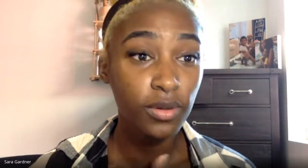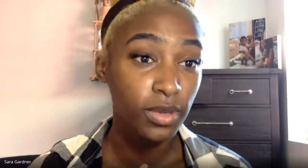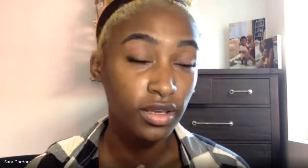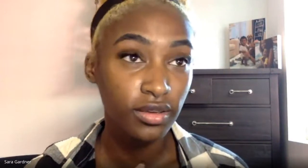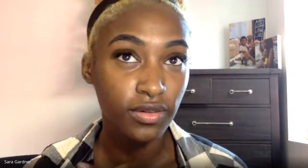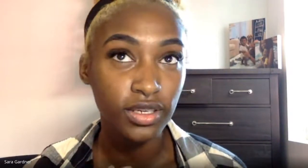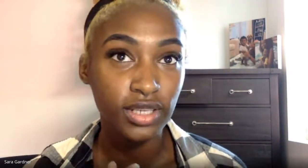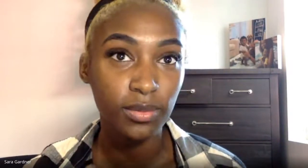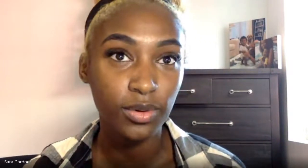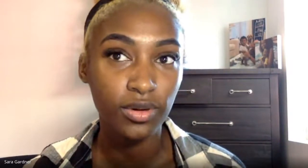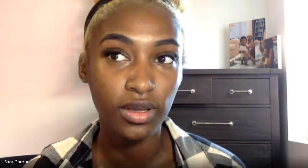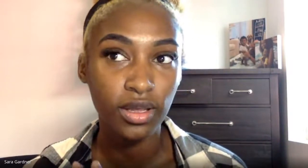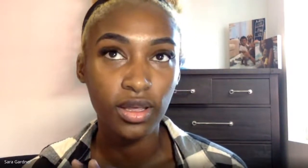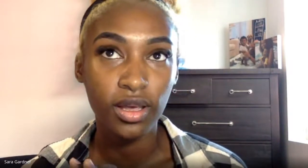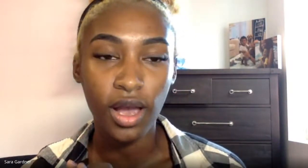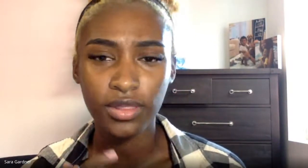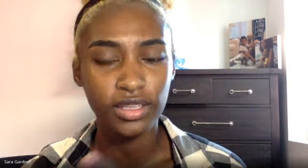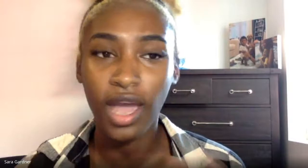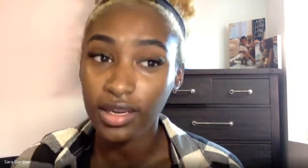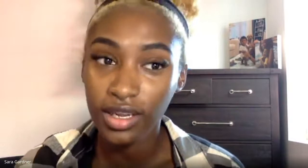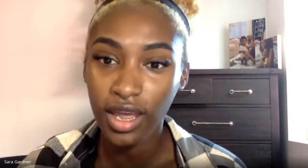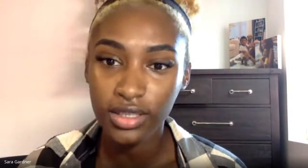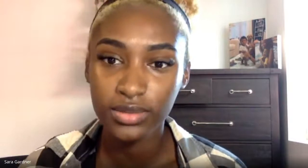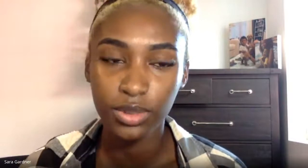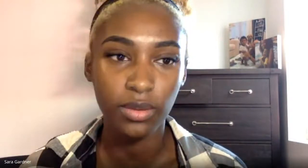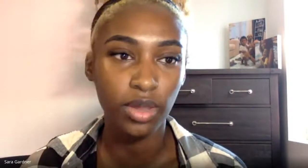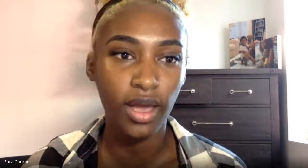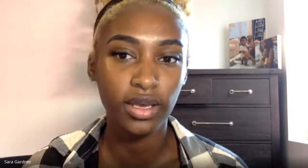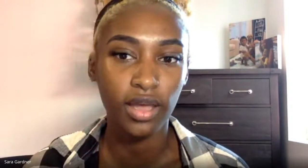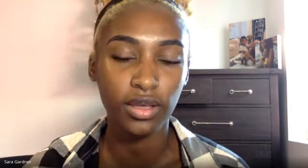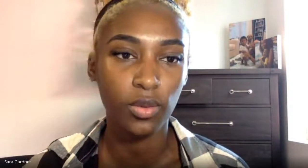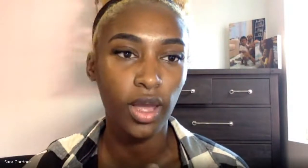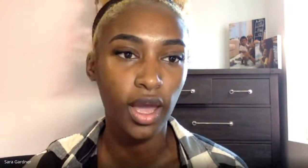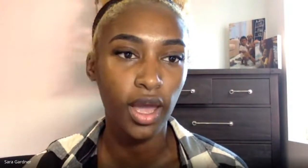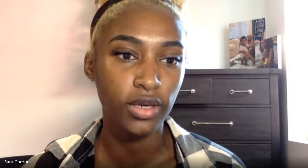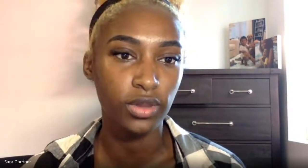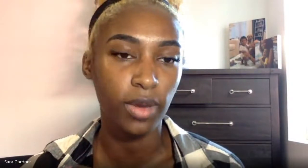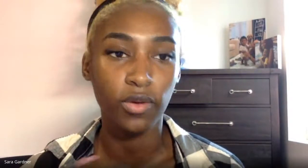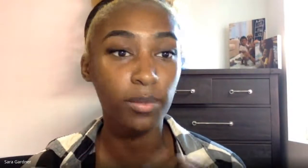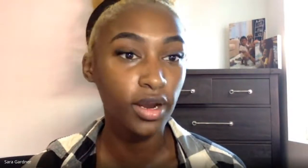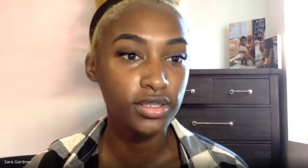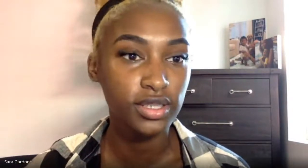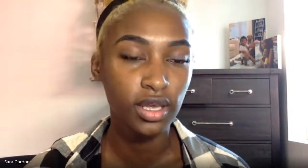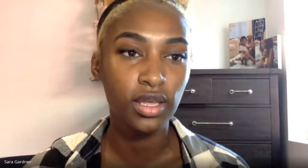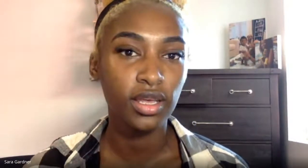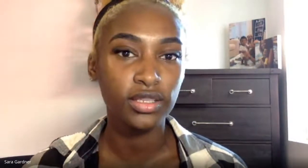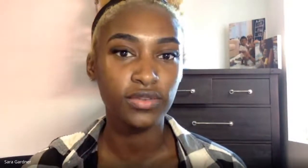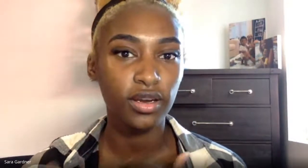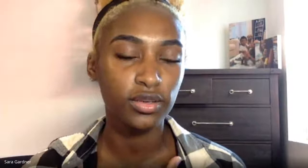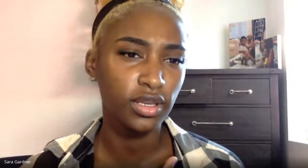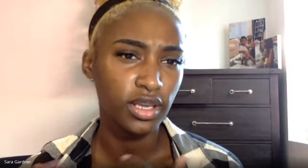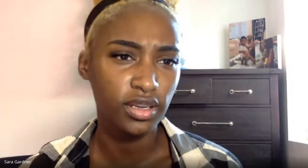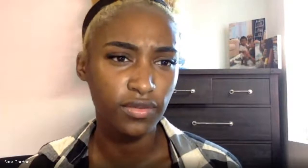I know for me, for example, I think it kind of connects being Black. I think the way I interact with my grandparents